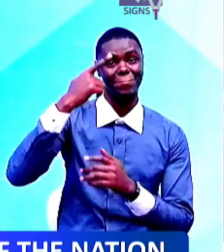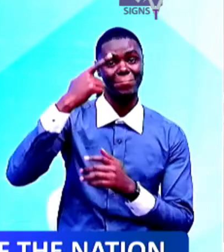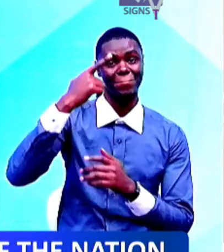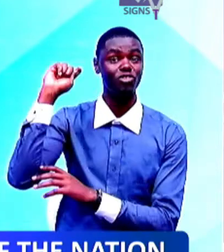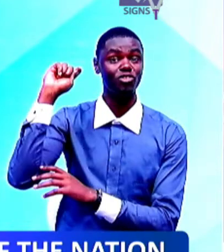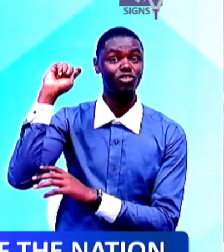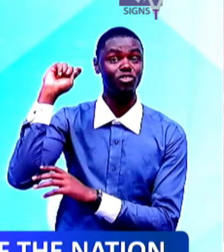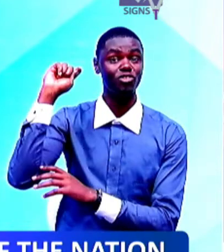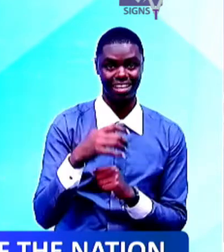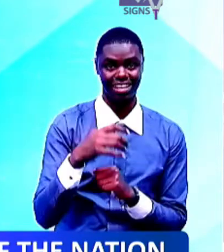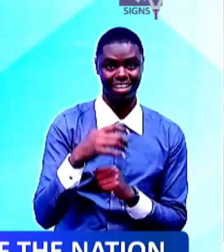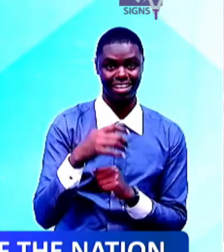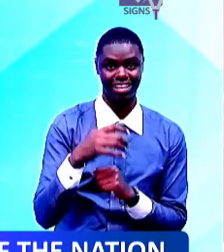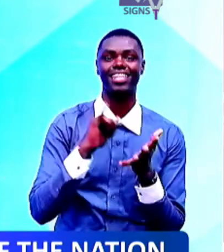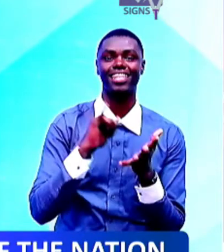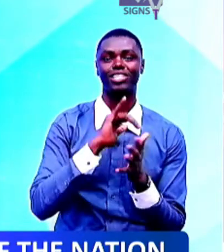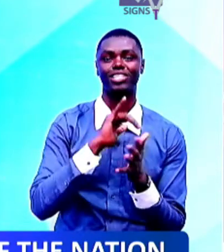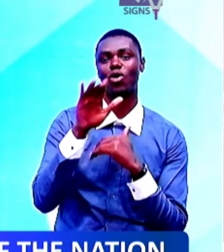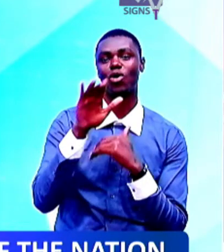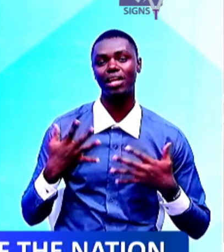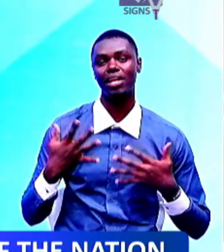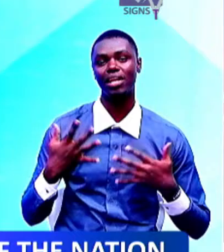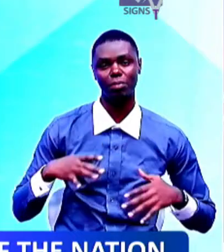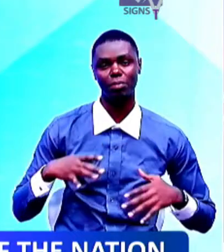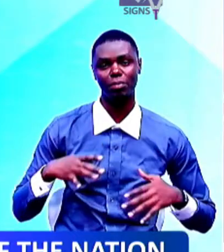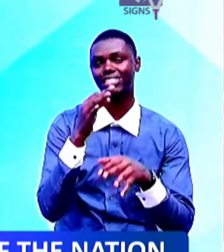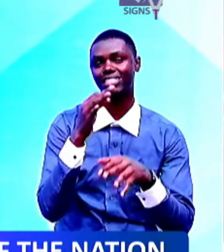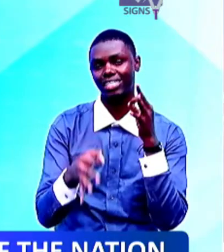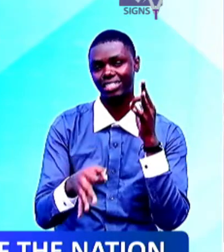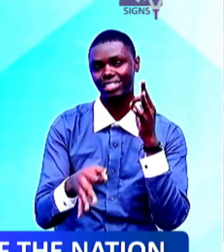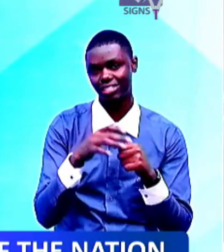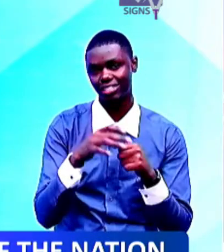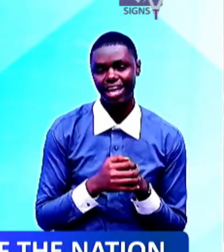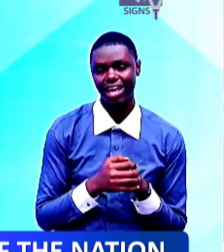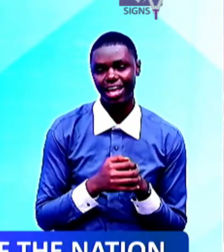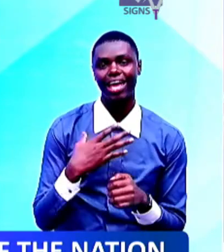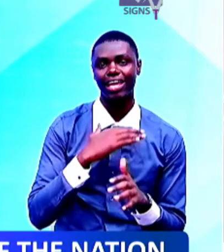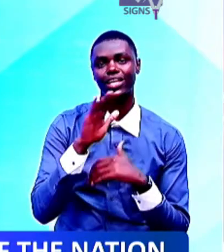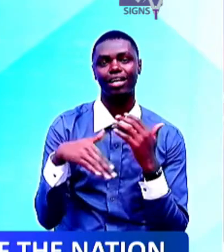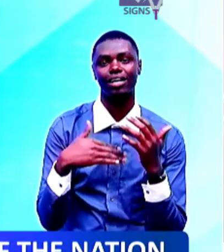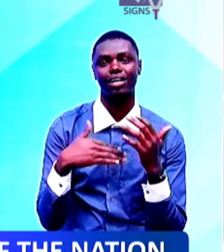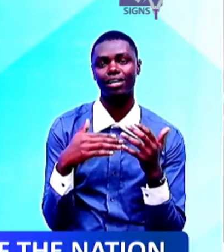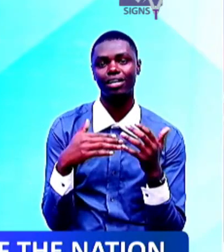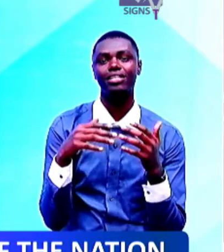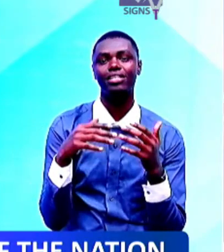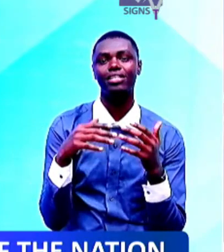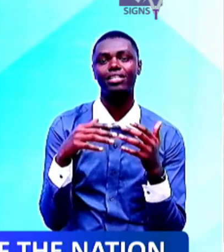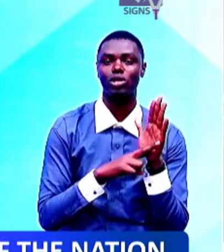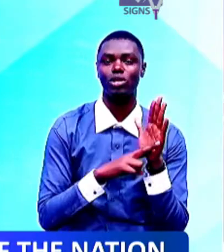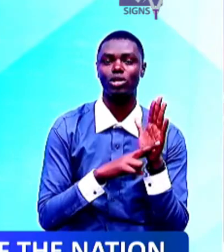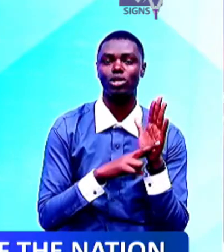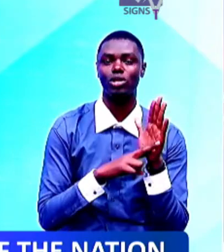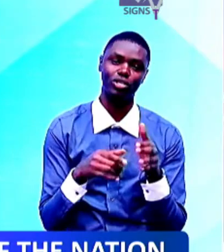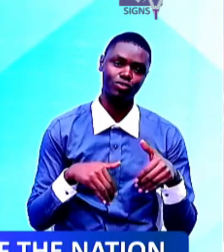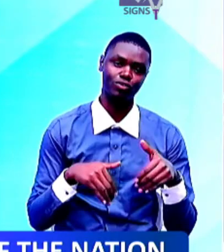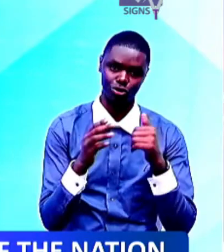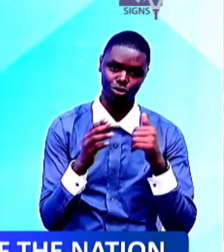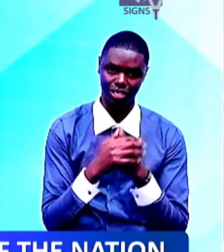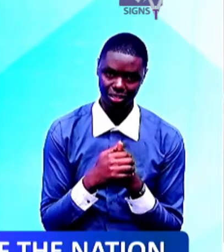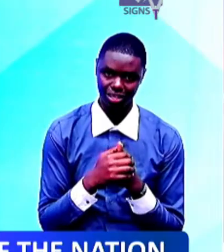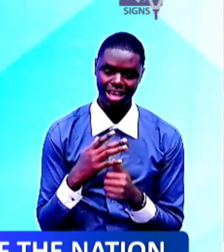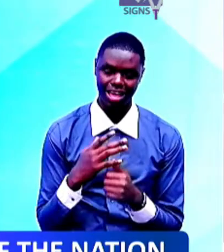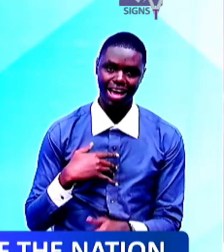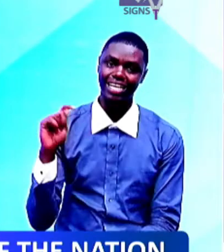My dream for Kenya is a Kenya that all people get justice and the rule of law is